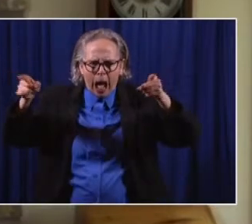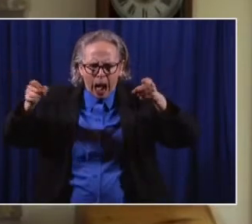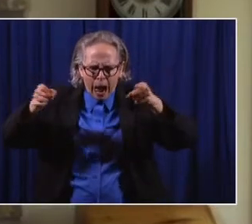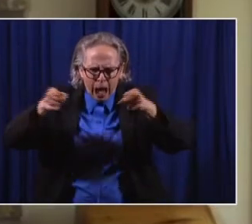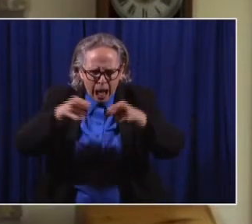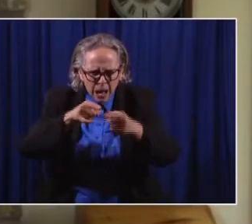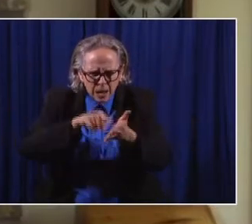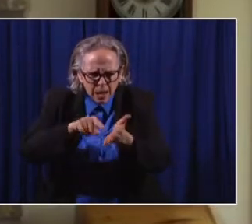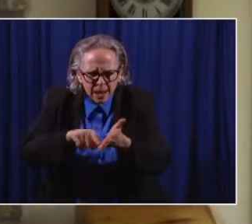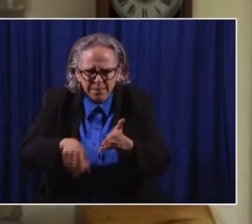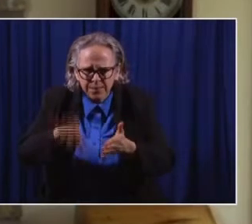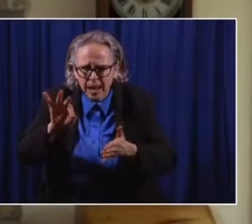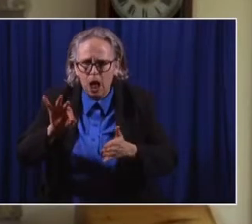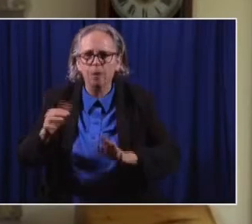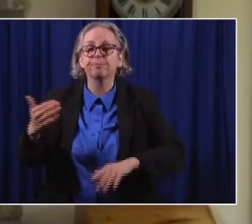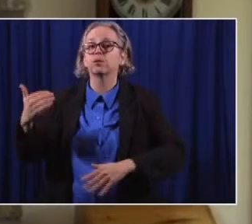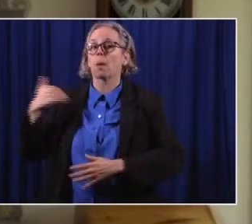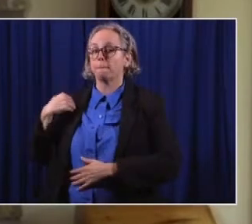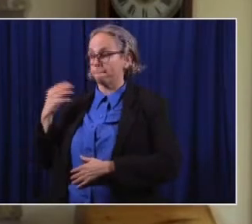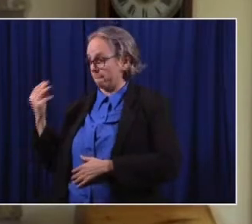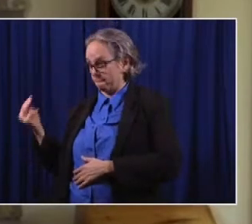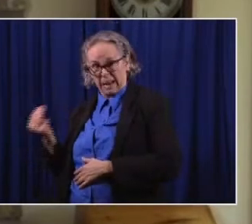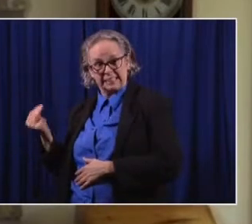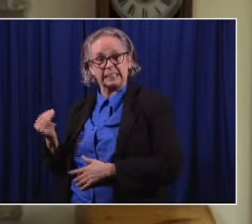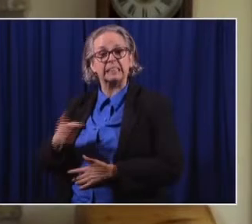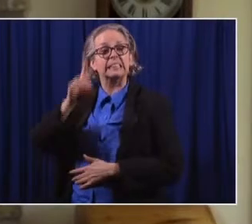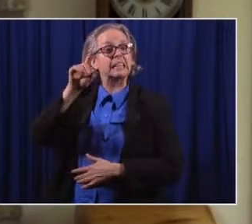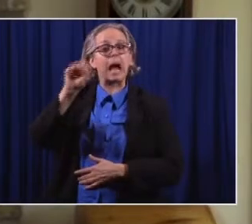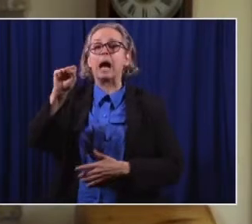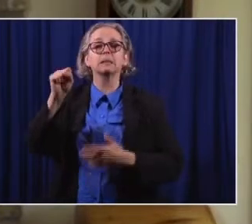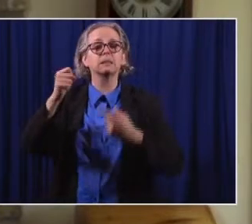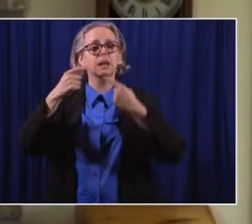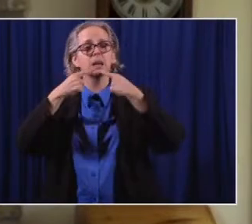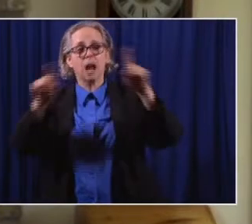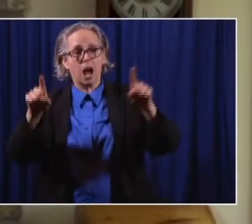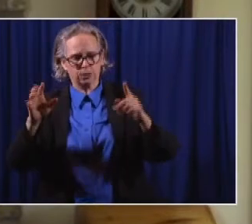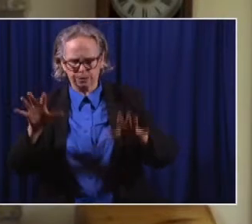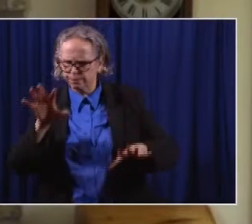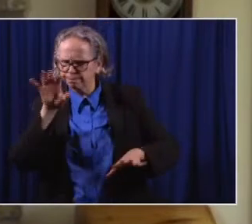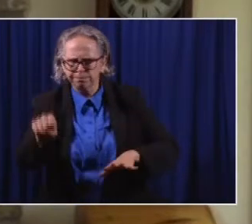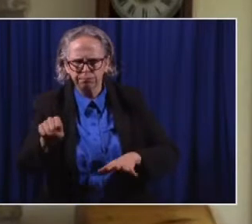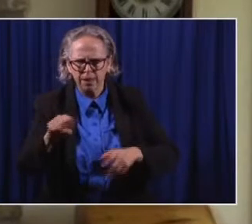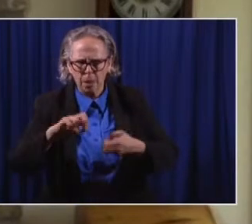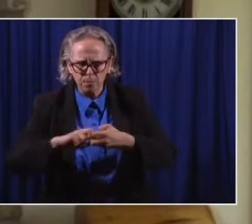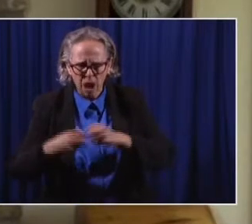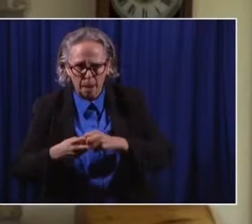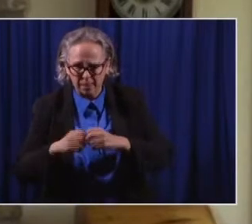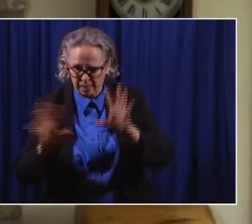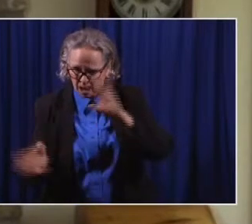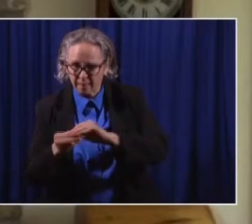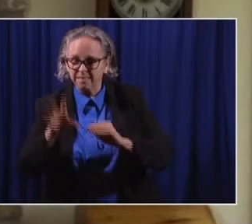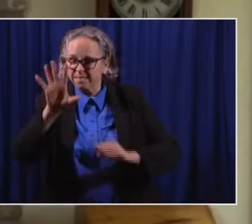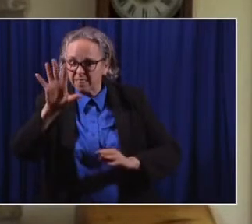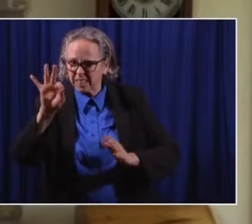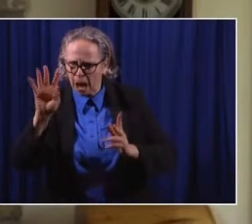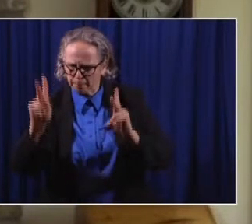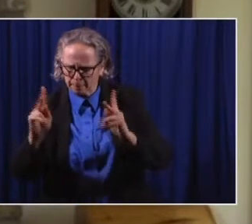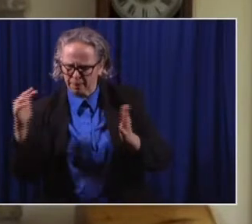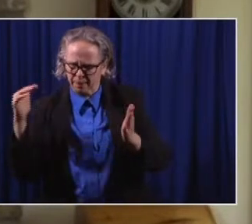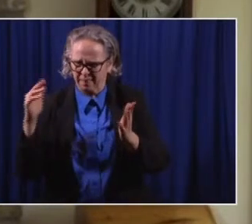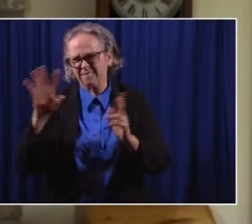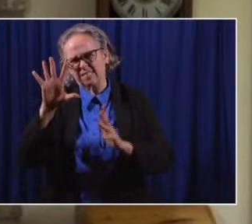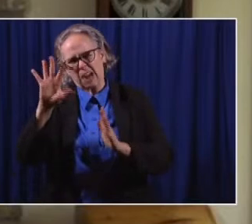DAS sent voter registration forms to all 59,000 individuals. So I want to thank DAS